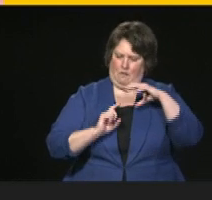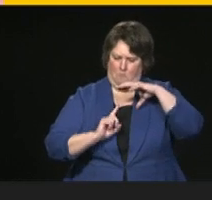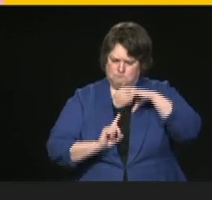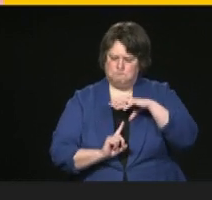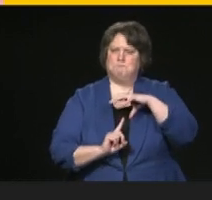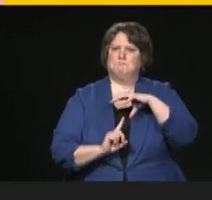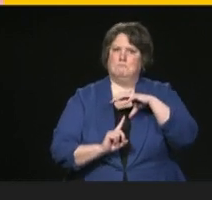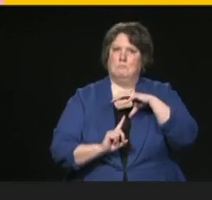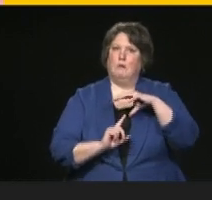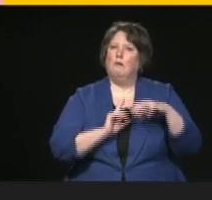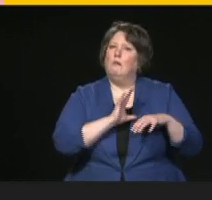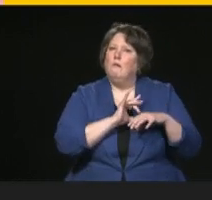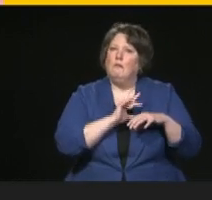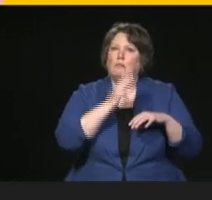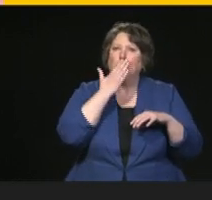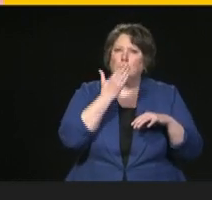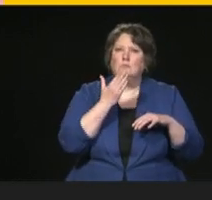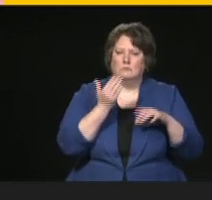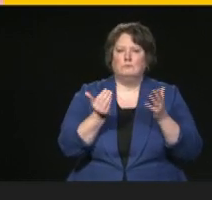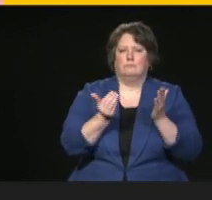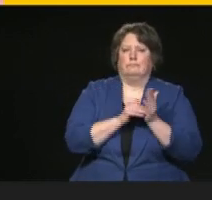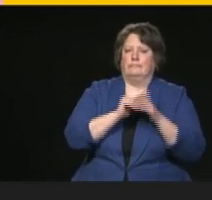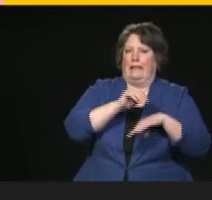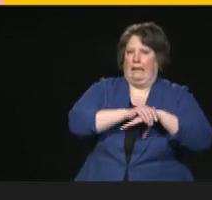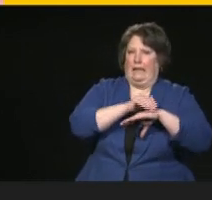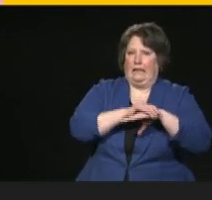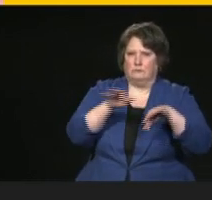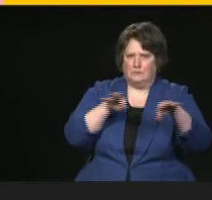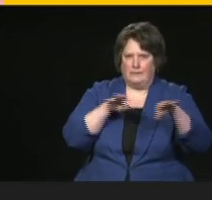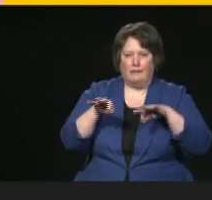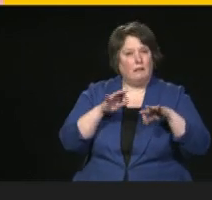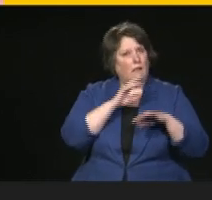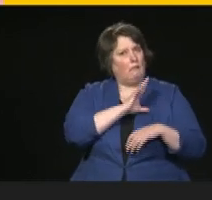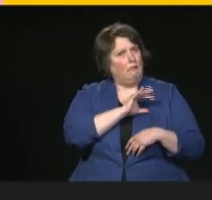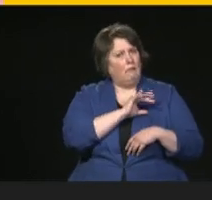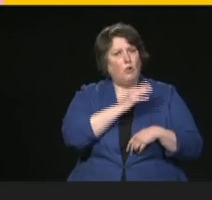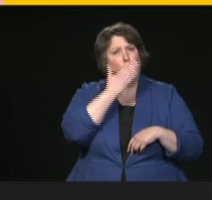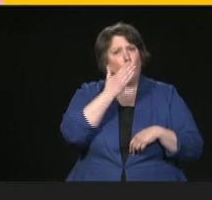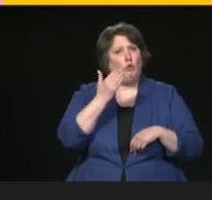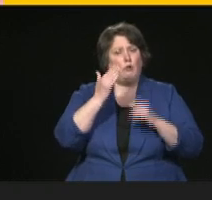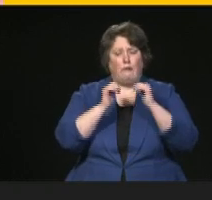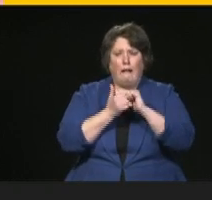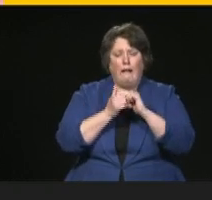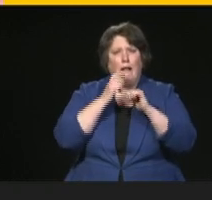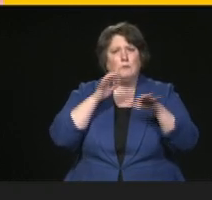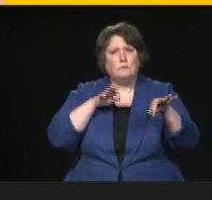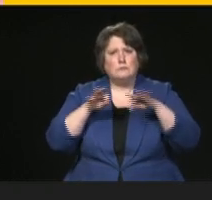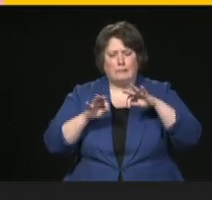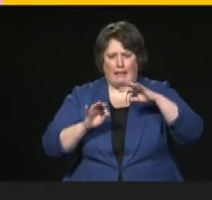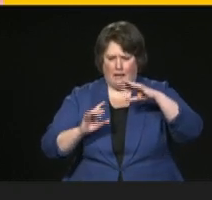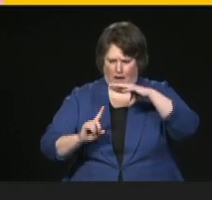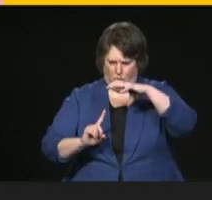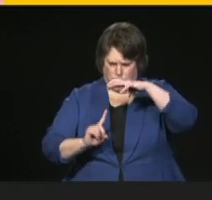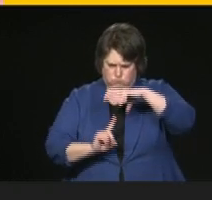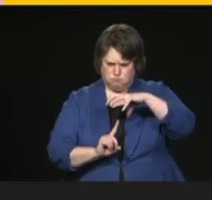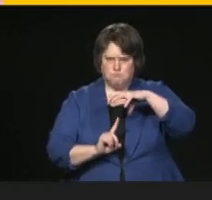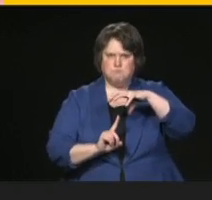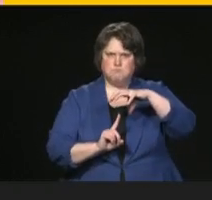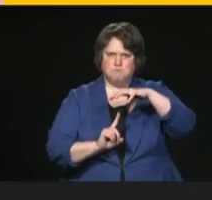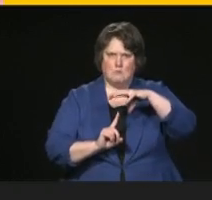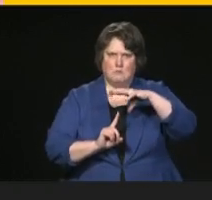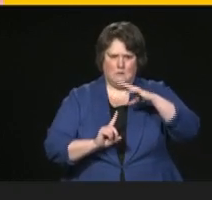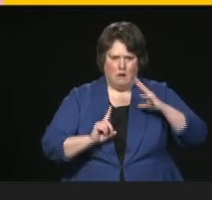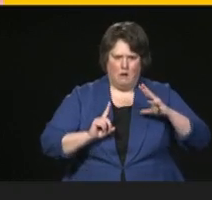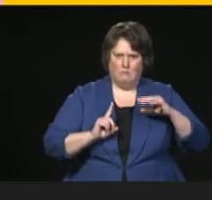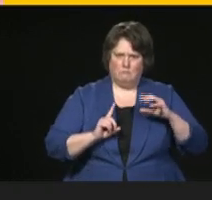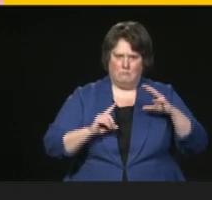the zone of protection that we need to have around us to keep the virus out. The optimal protection comes when each person has their own